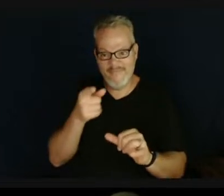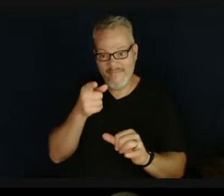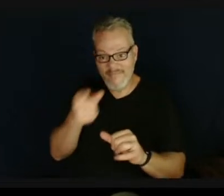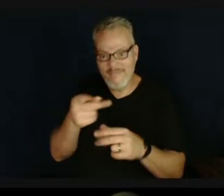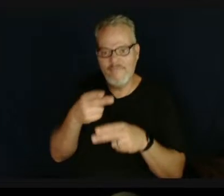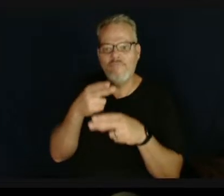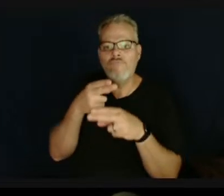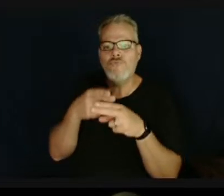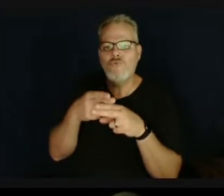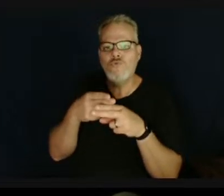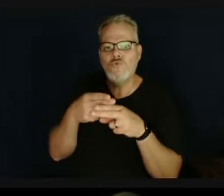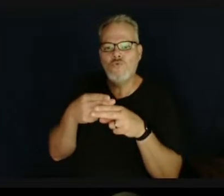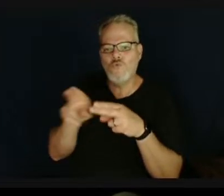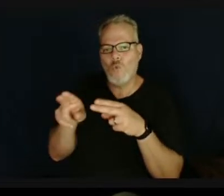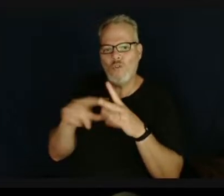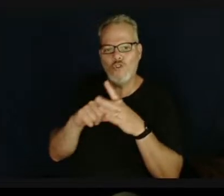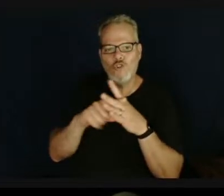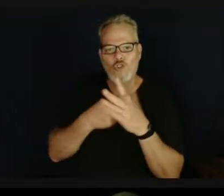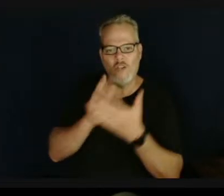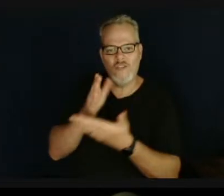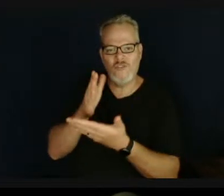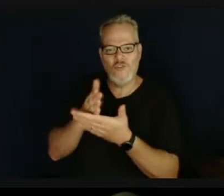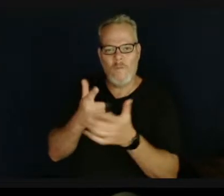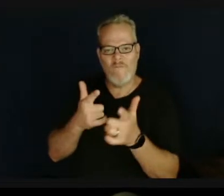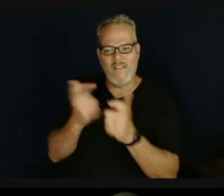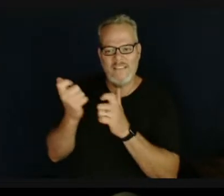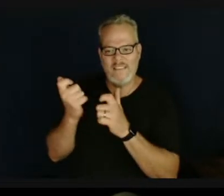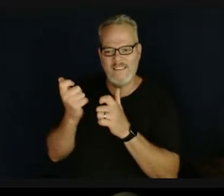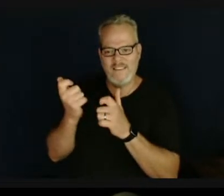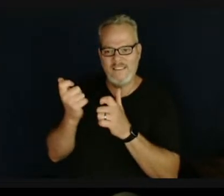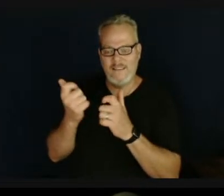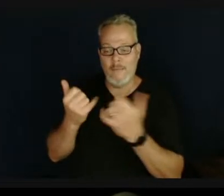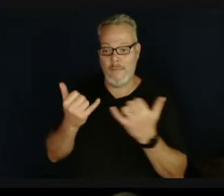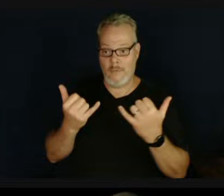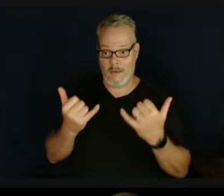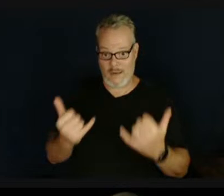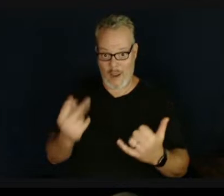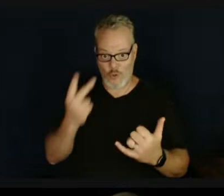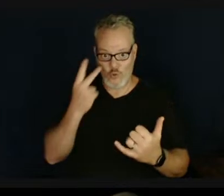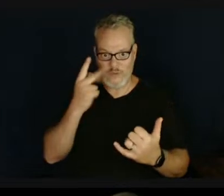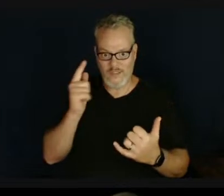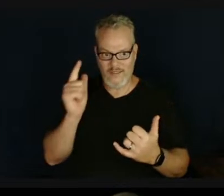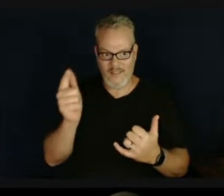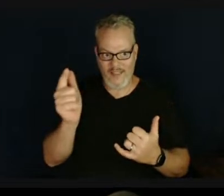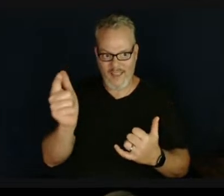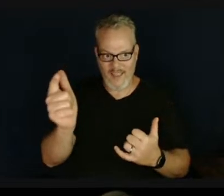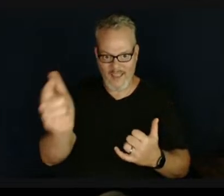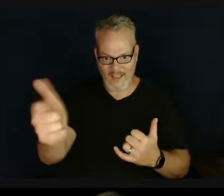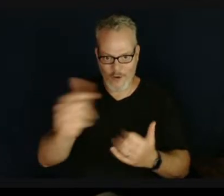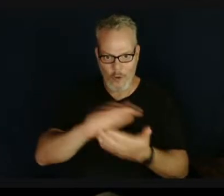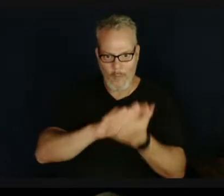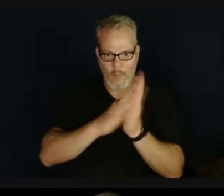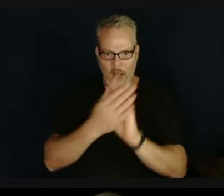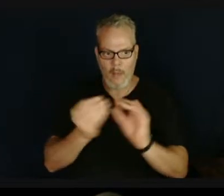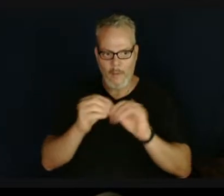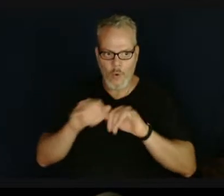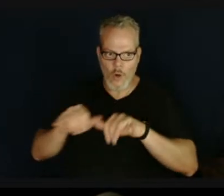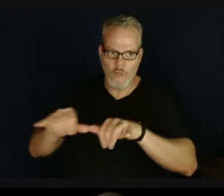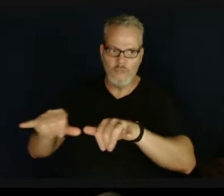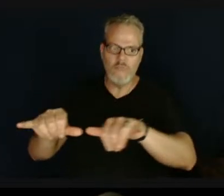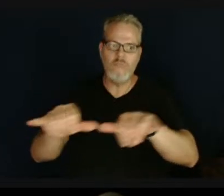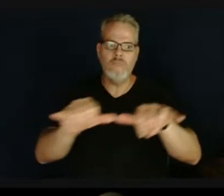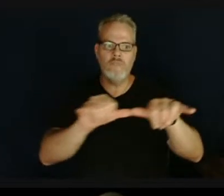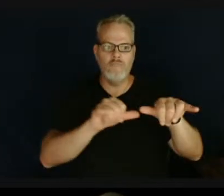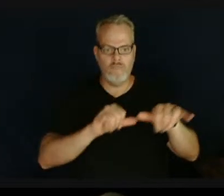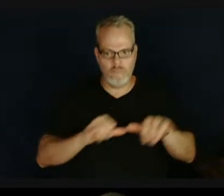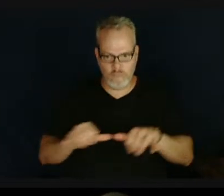short, starts and stops pretty quick. But now these later episodes are getting a little bit more consistent with that pattern